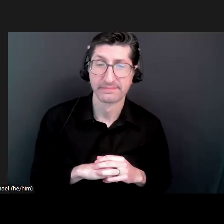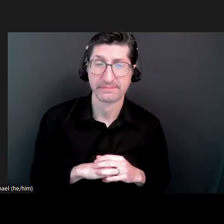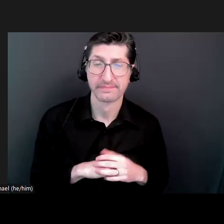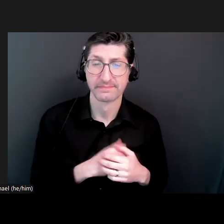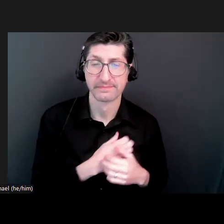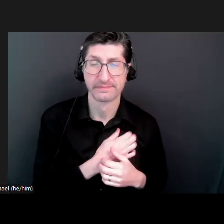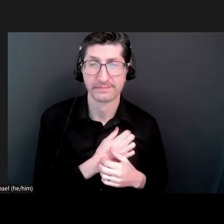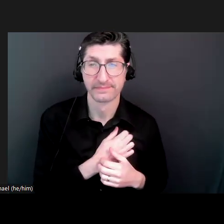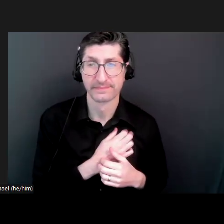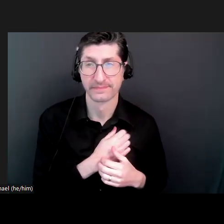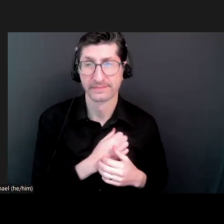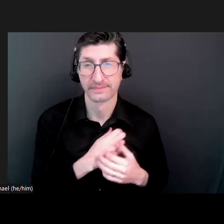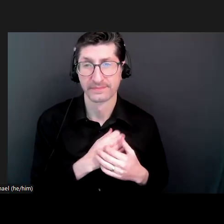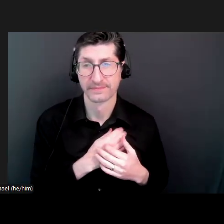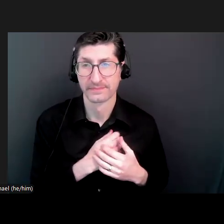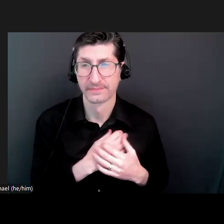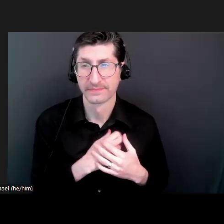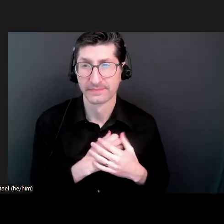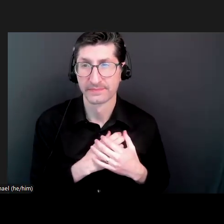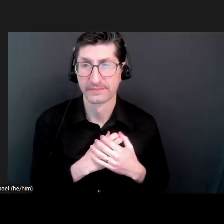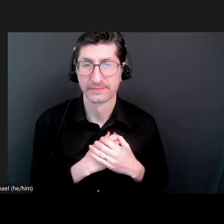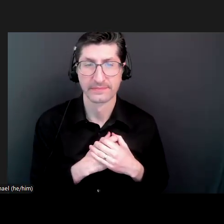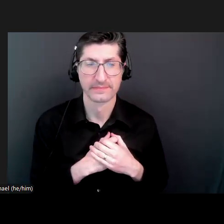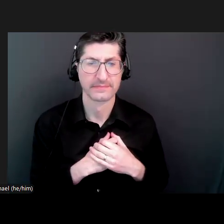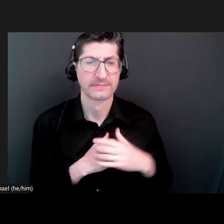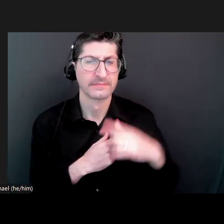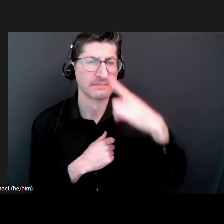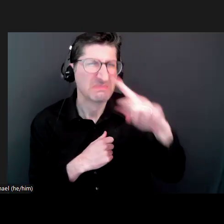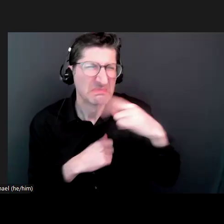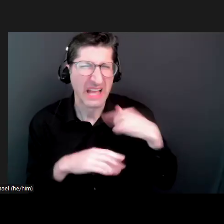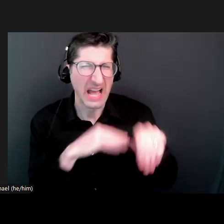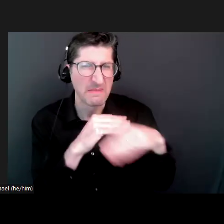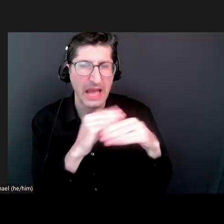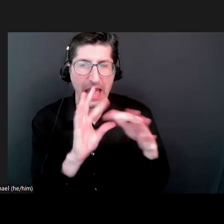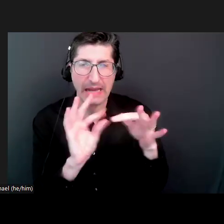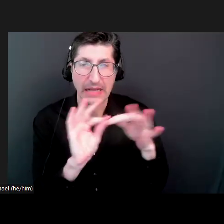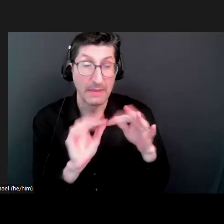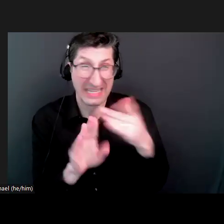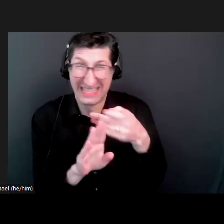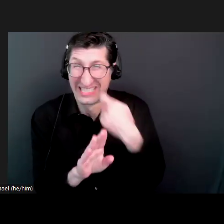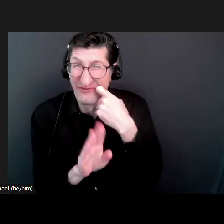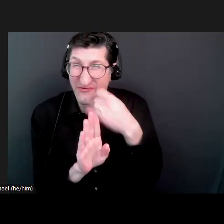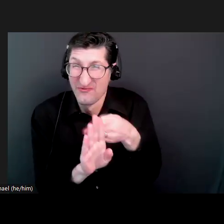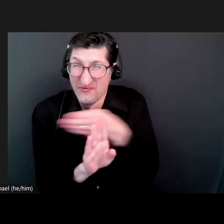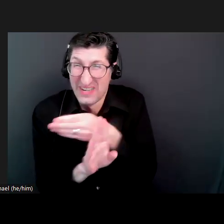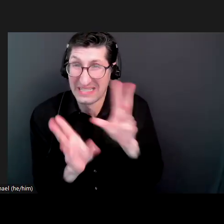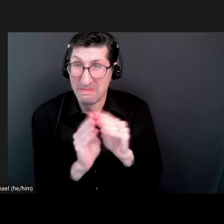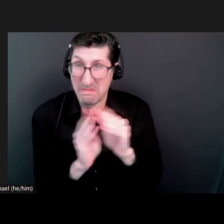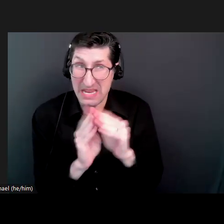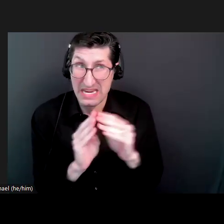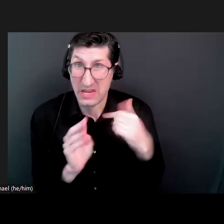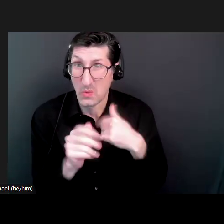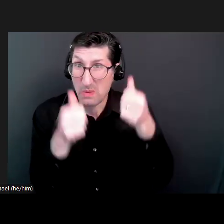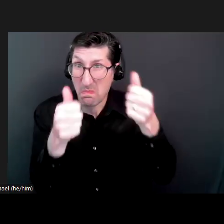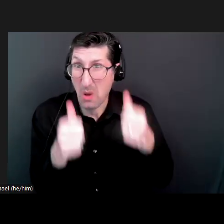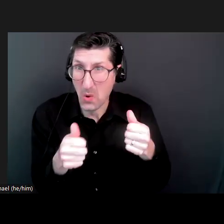Thank you. If I can quickly add on to that, I don't think our last meeting has been posted yet because we had to record another